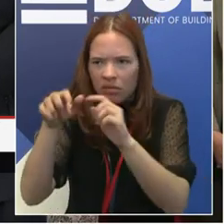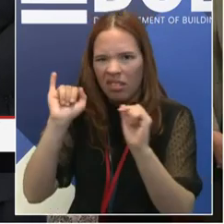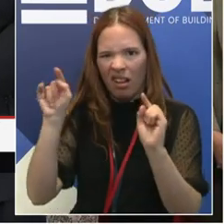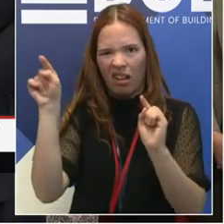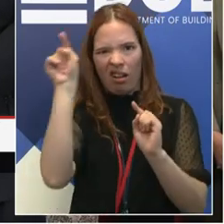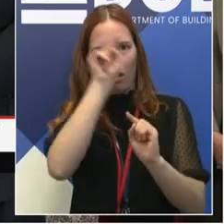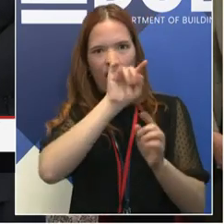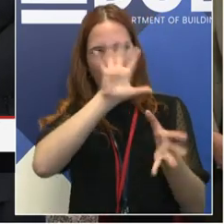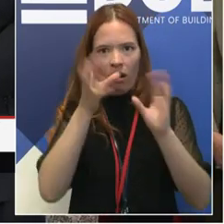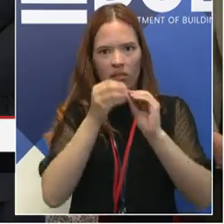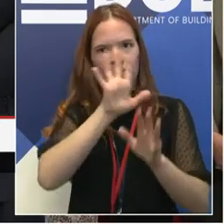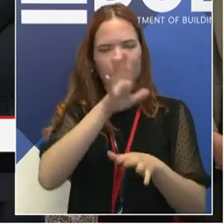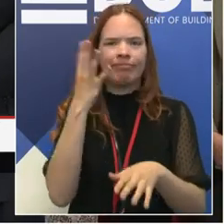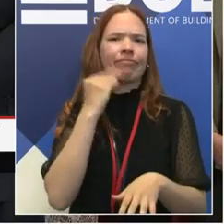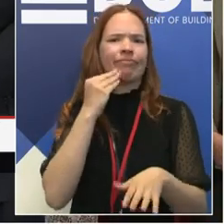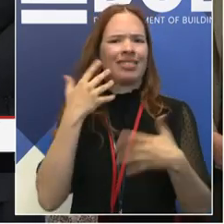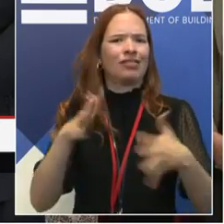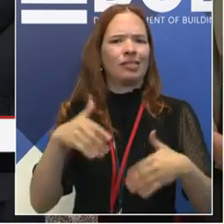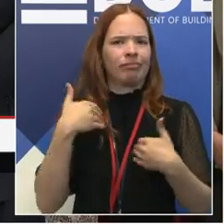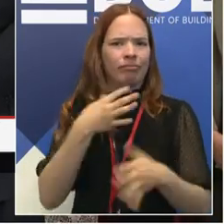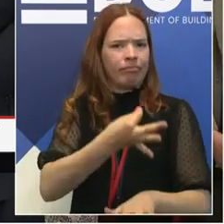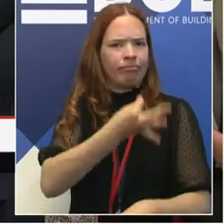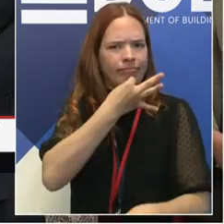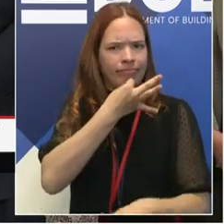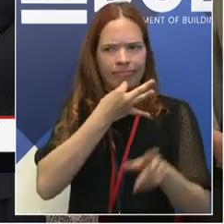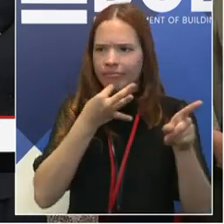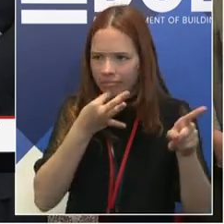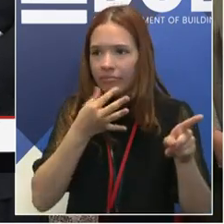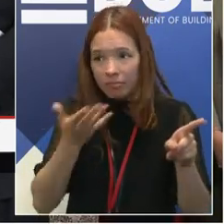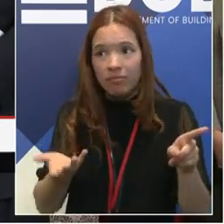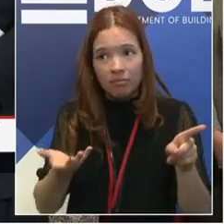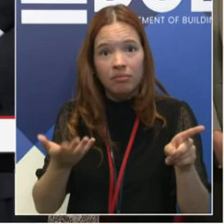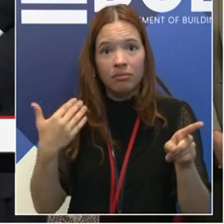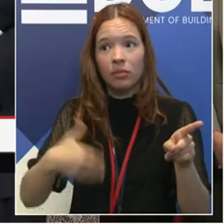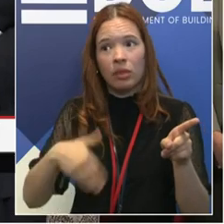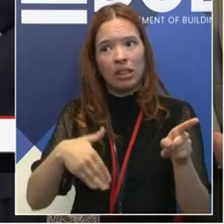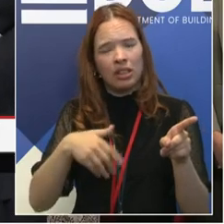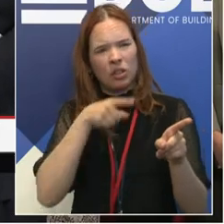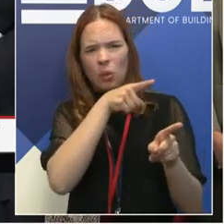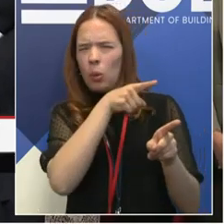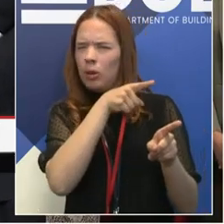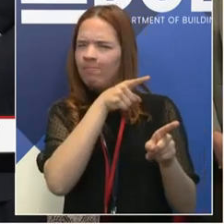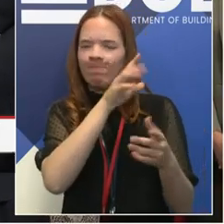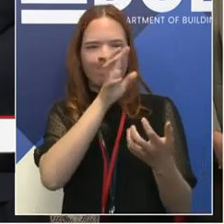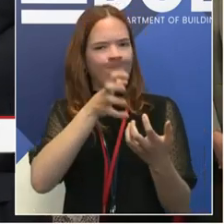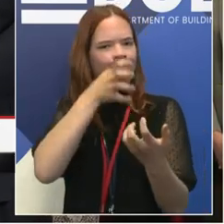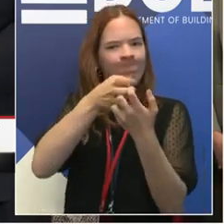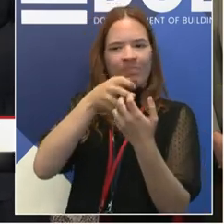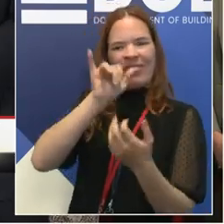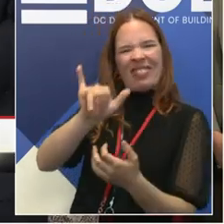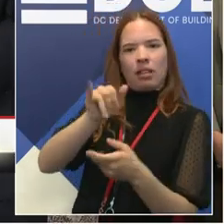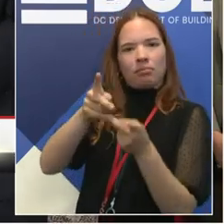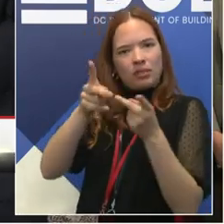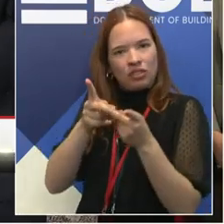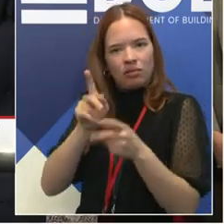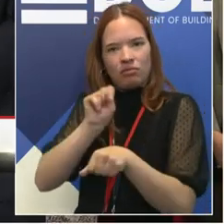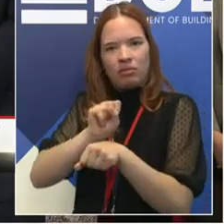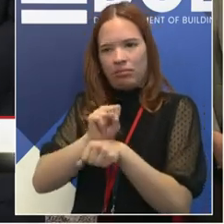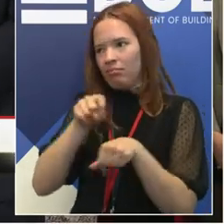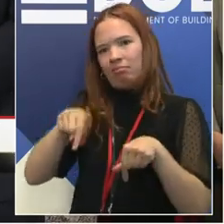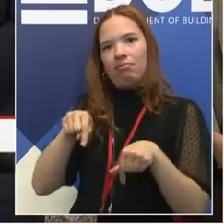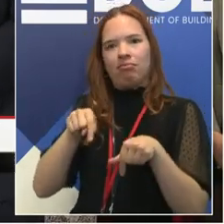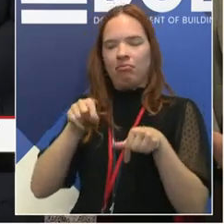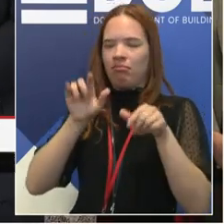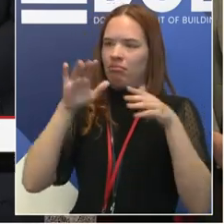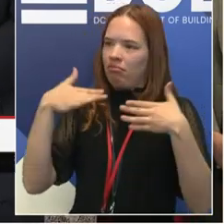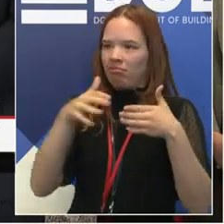say that I believe he has the right, perfect skill set for our time to lead the Department